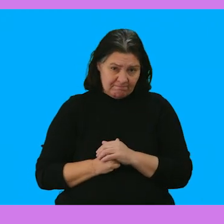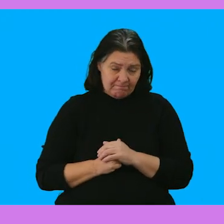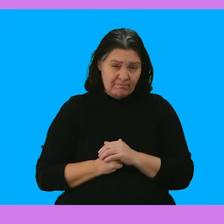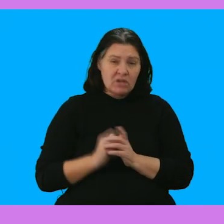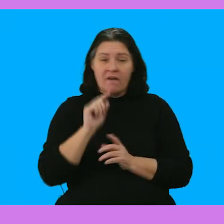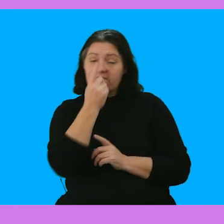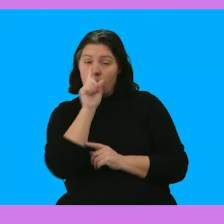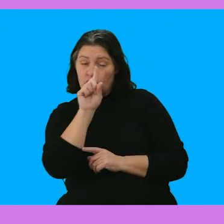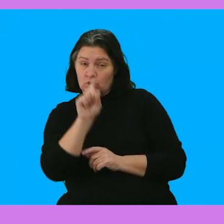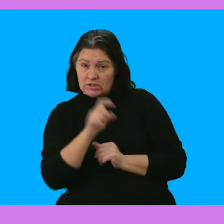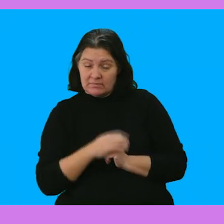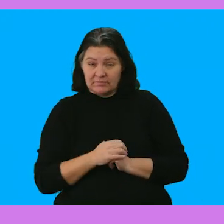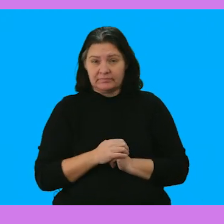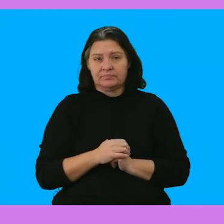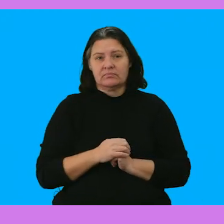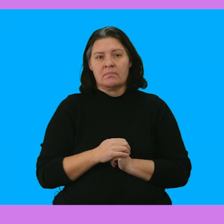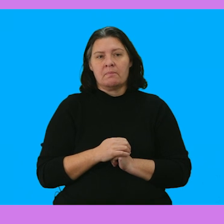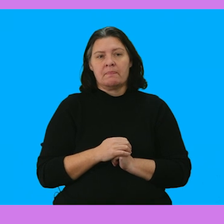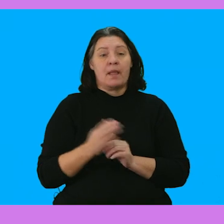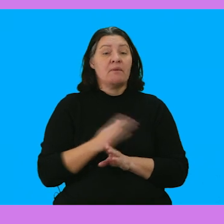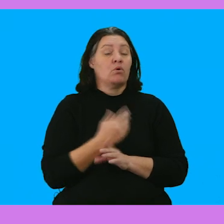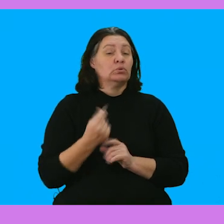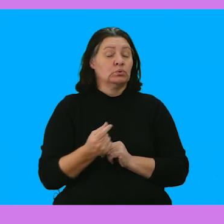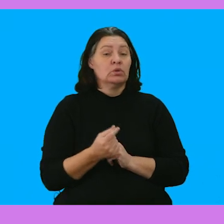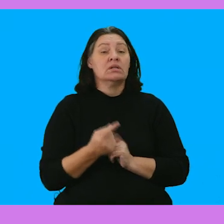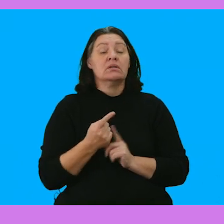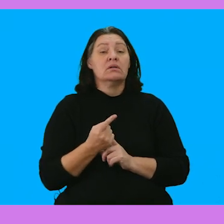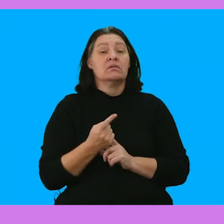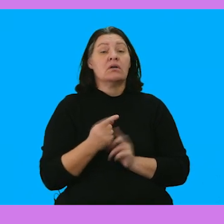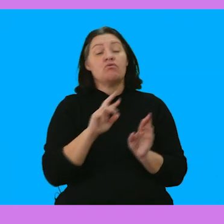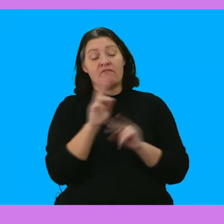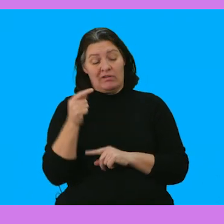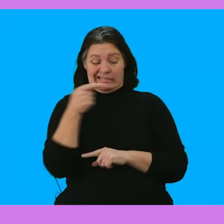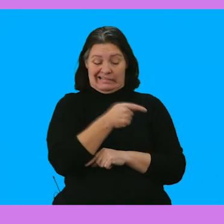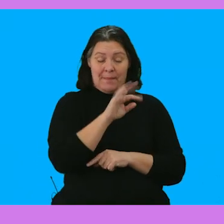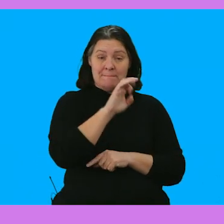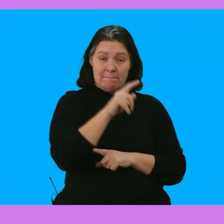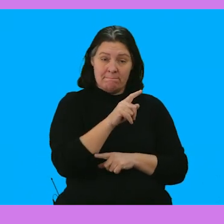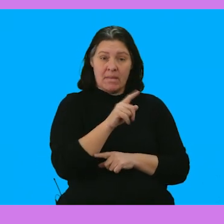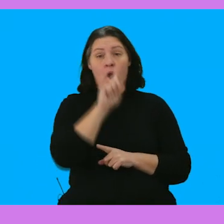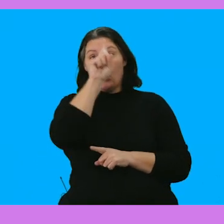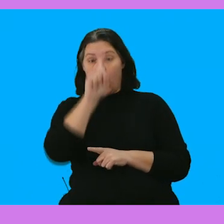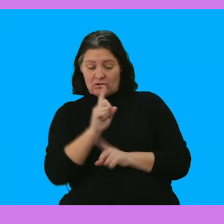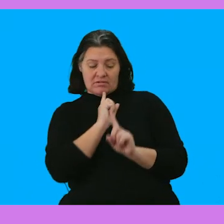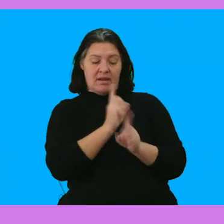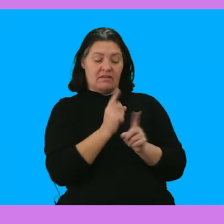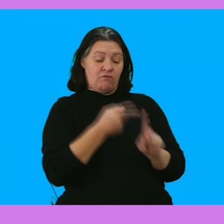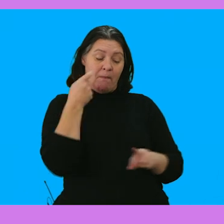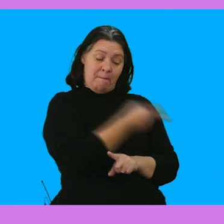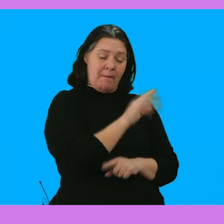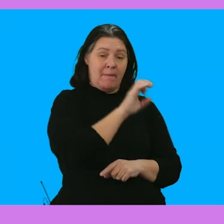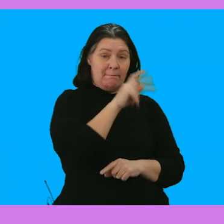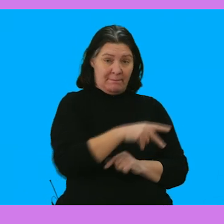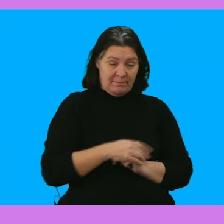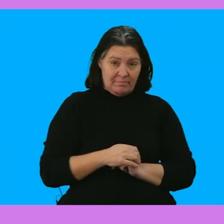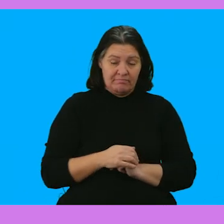here. So let's look at our first question. All right, before we do that, it says, refer to this map and answer the questions that